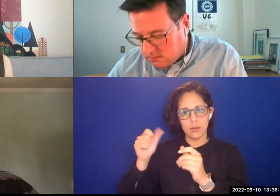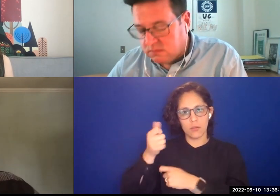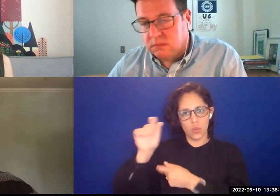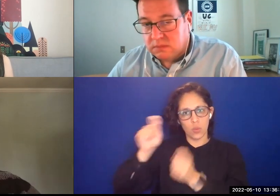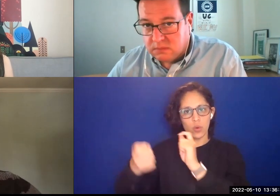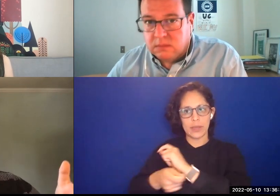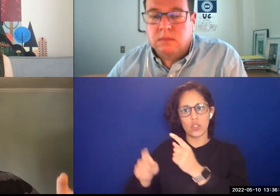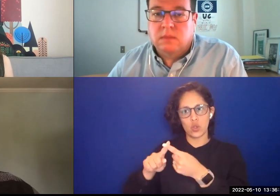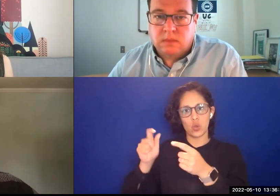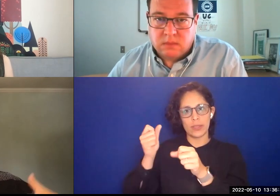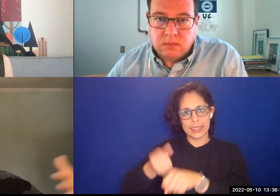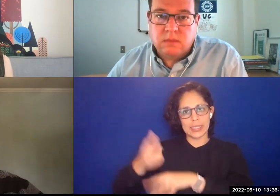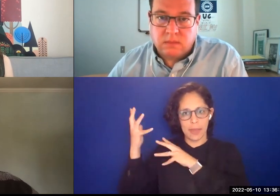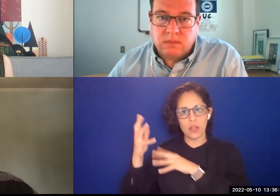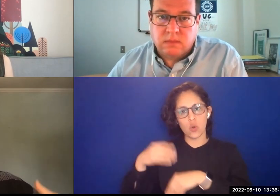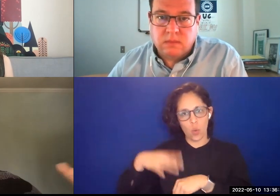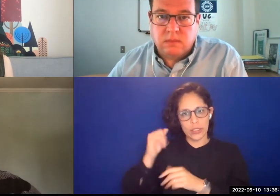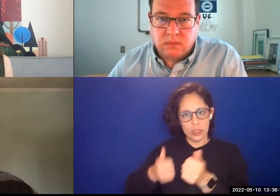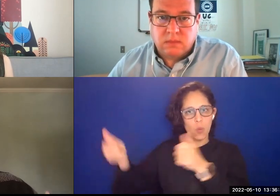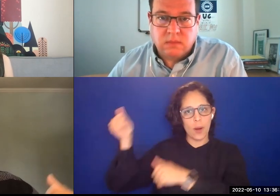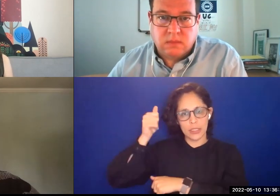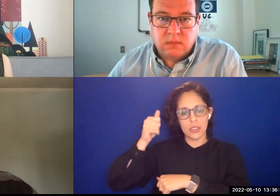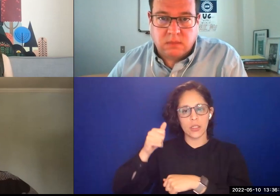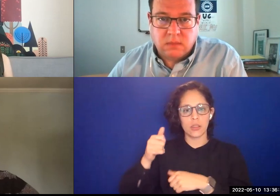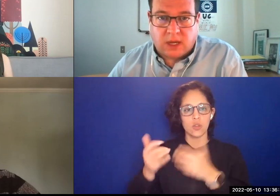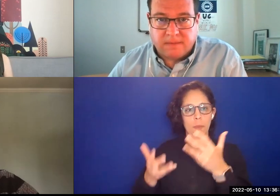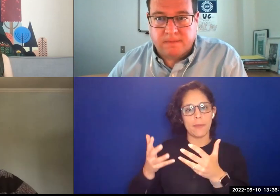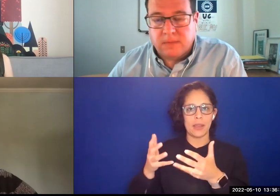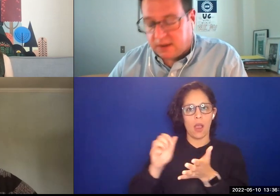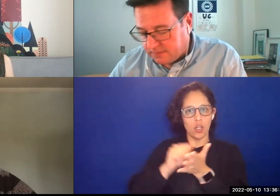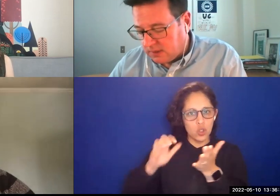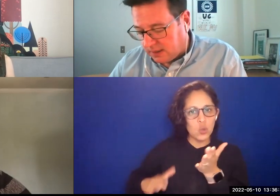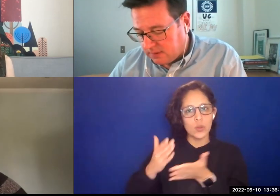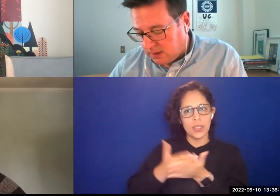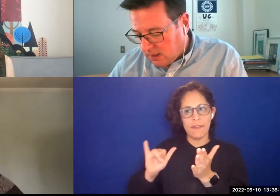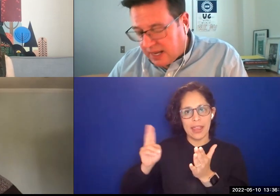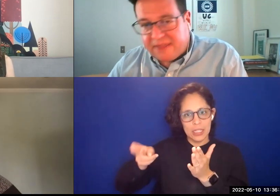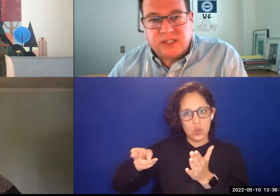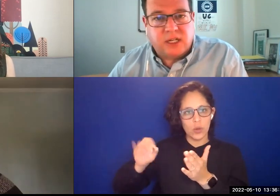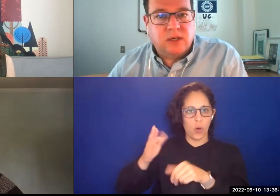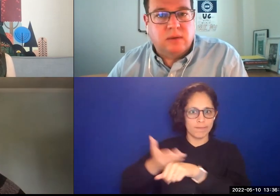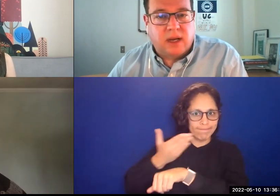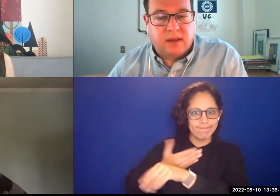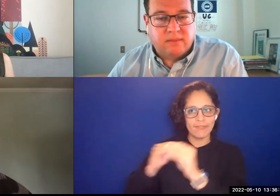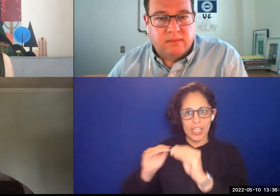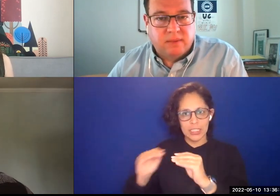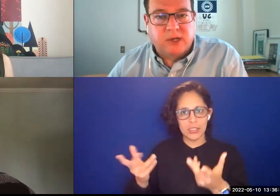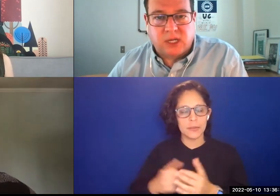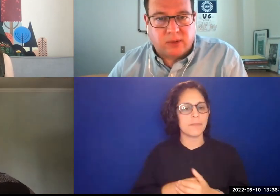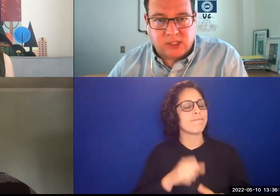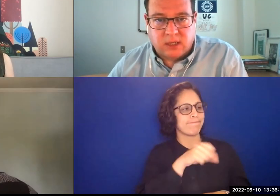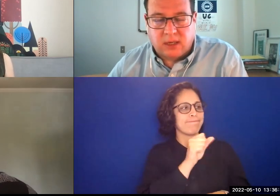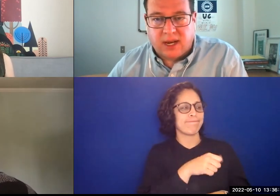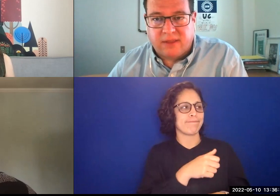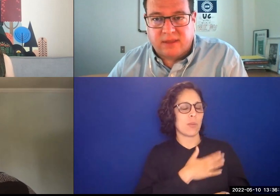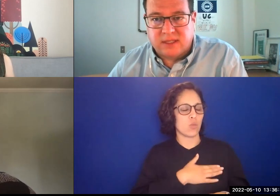feel like there's an in and an opportunity to maybe undo some of that history? Yeah. And I think it's also, I appreciate